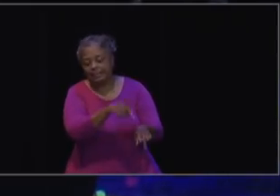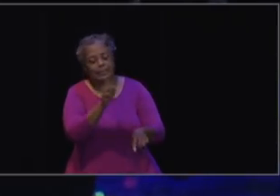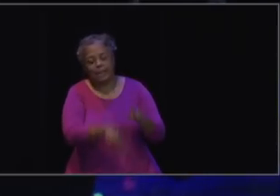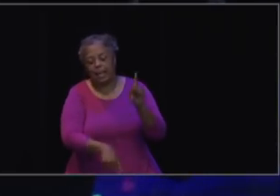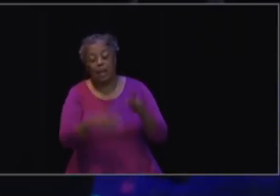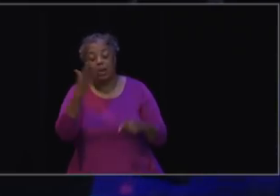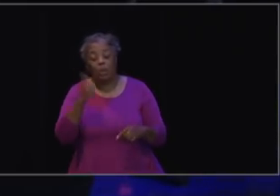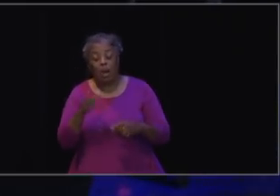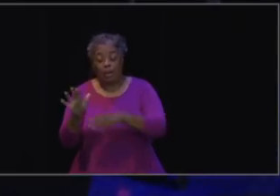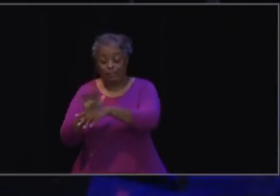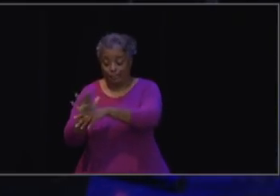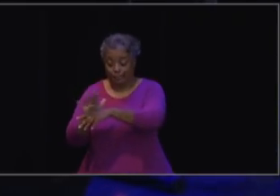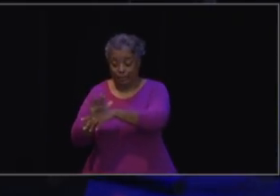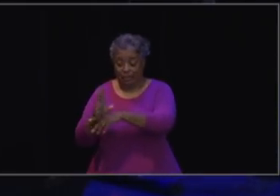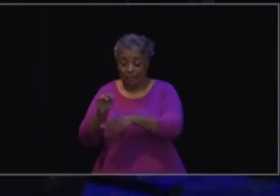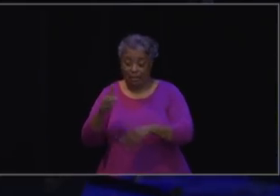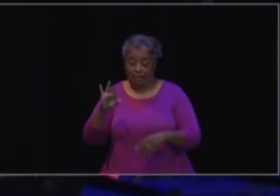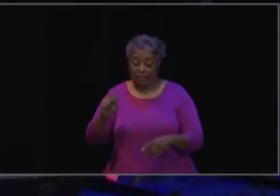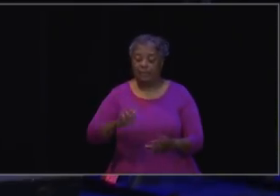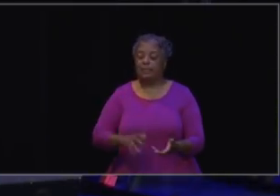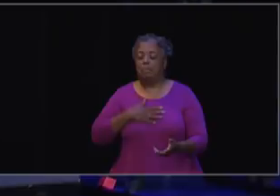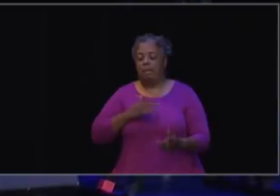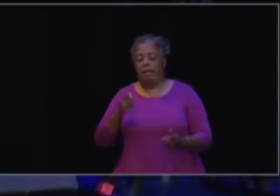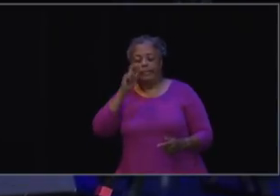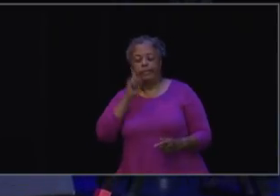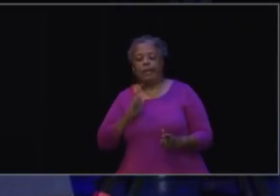fucking up my sex life.